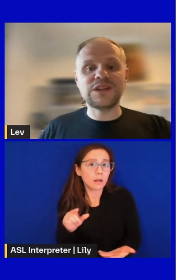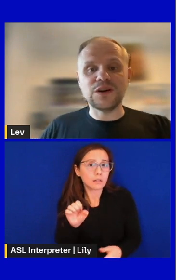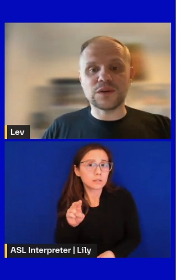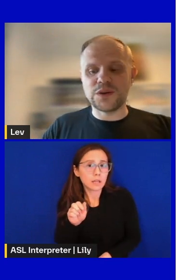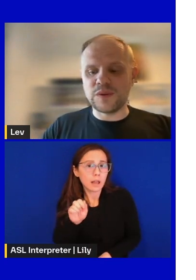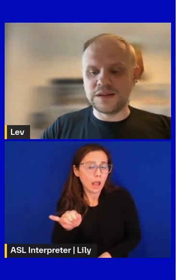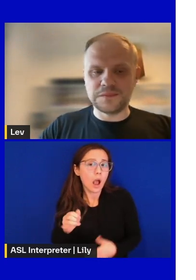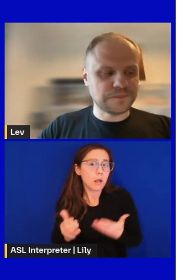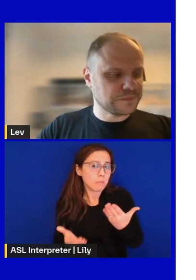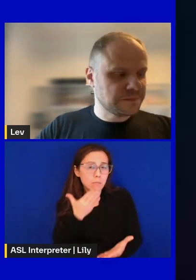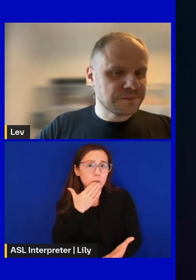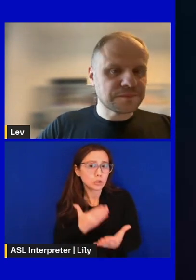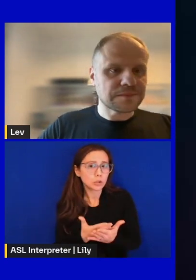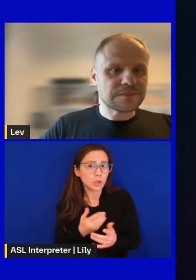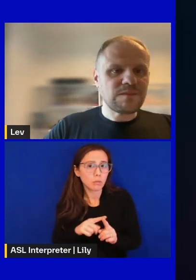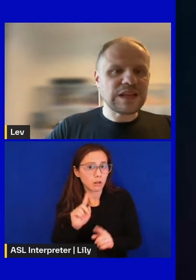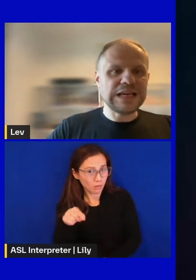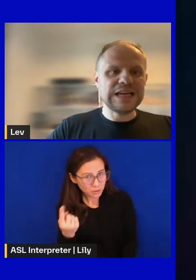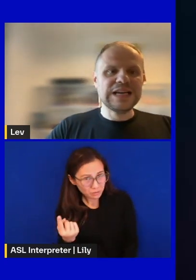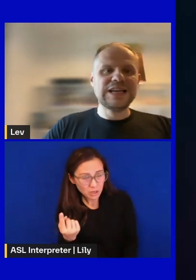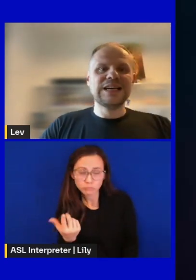it's not the only one.